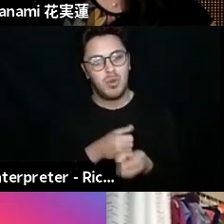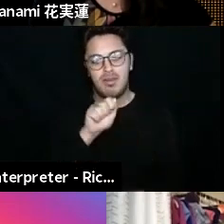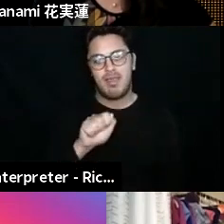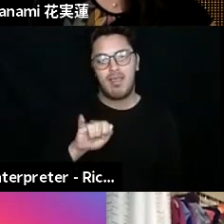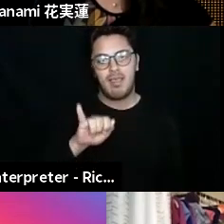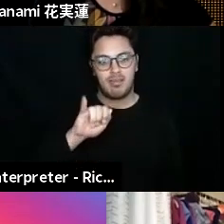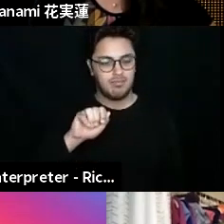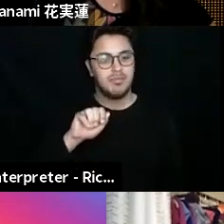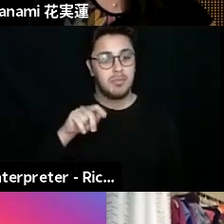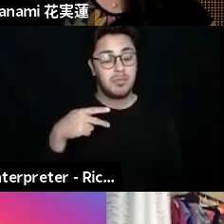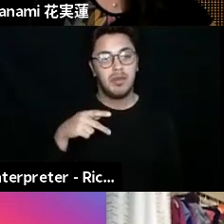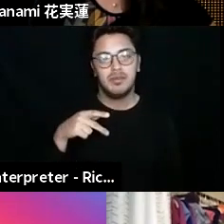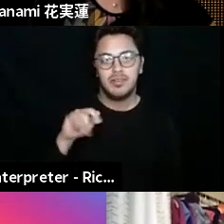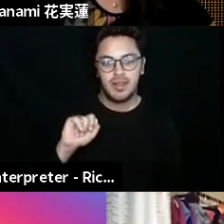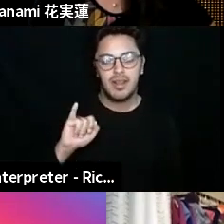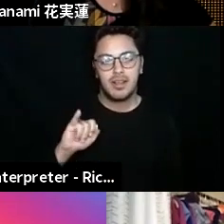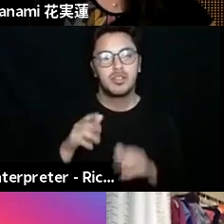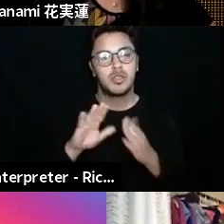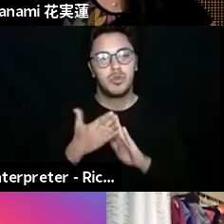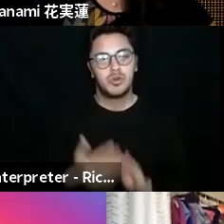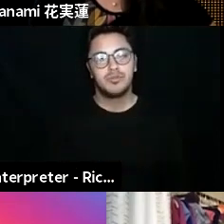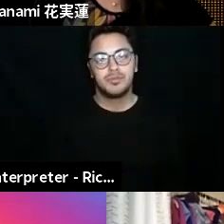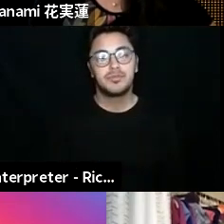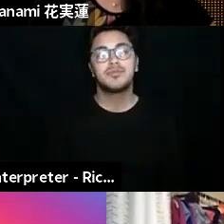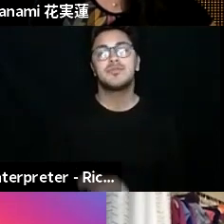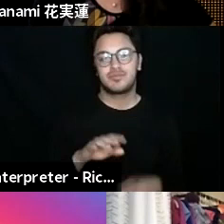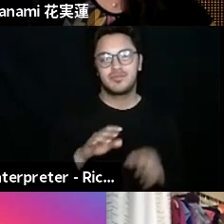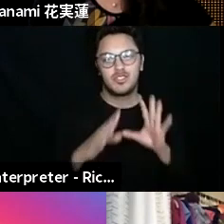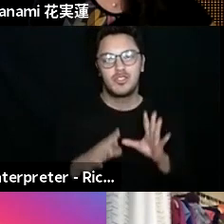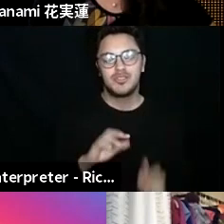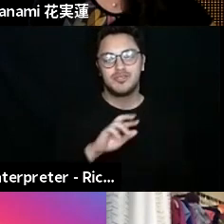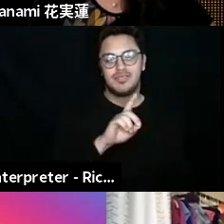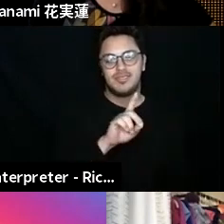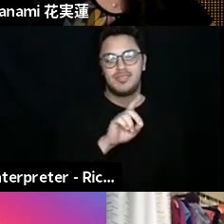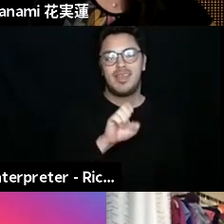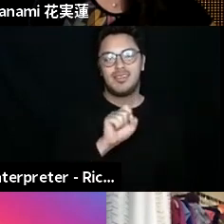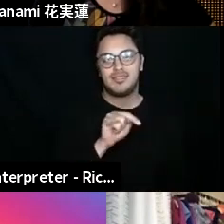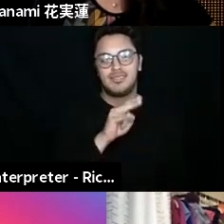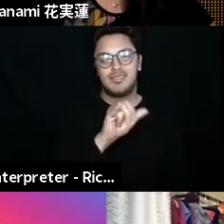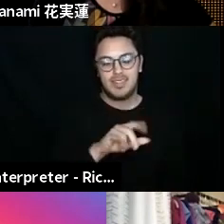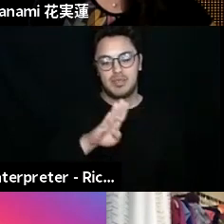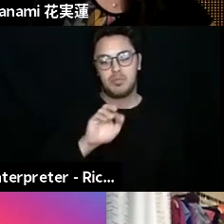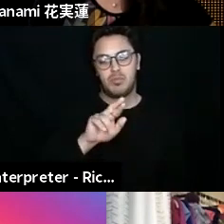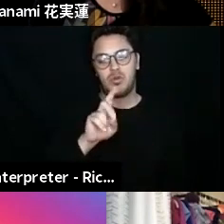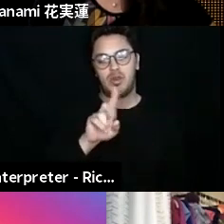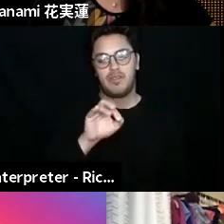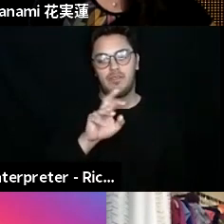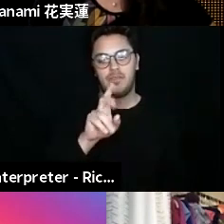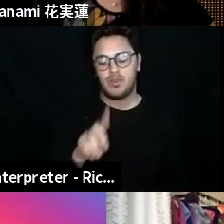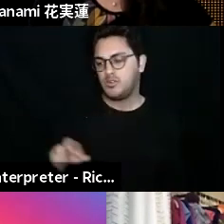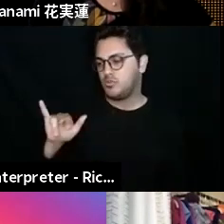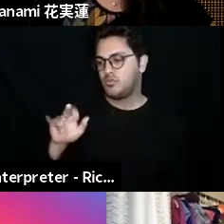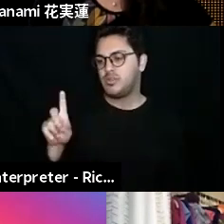pausing throughout as we have with us Destiny Bradford and Richard Loya to translate the programming into American Sign Language.